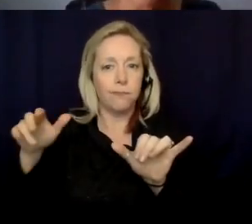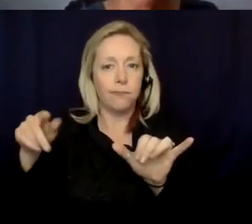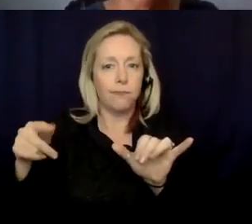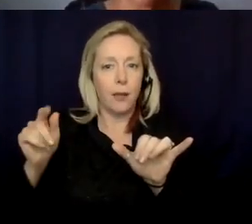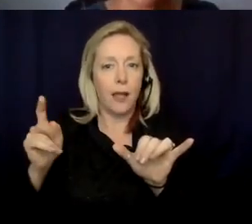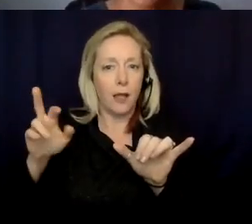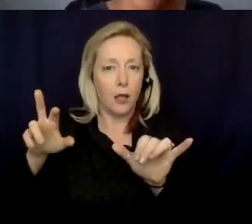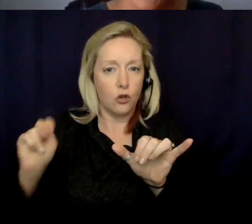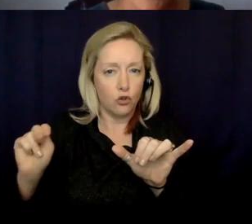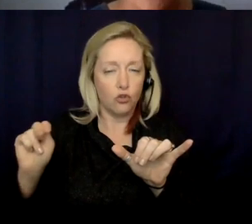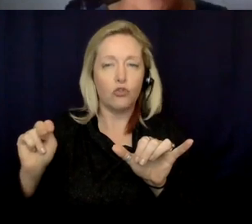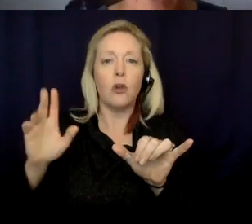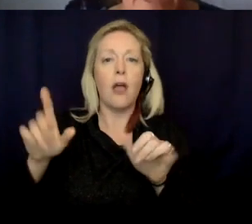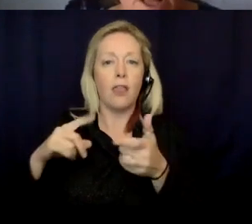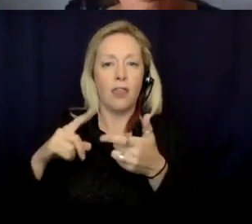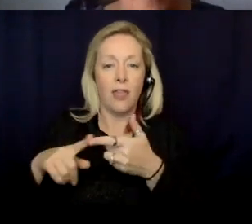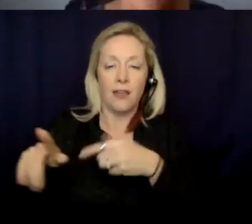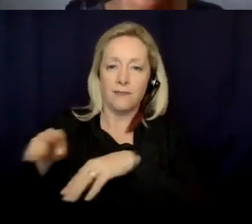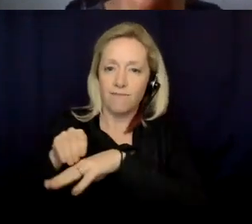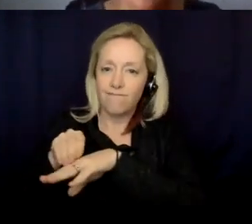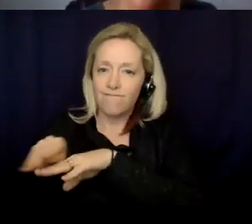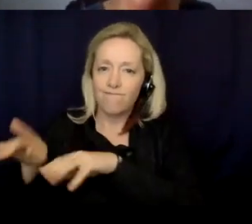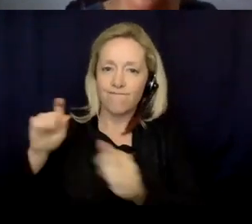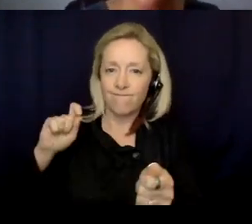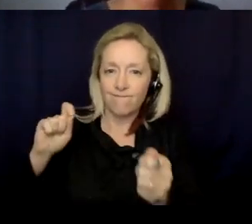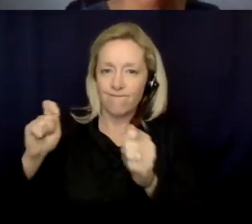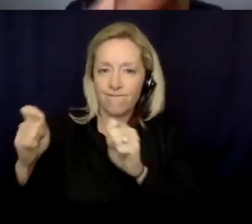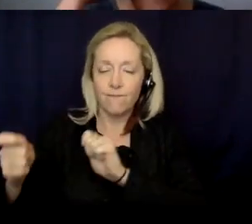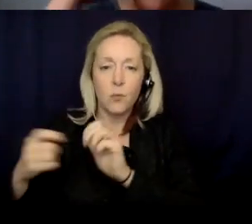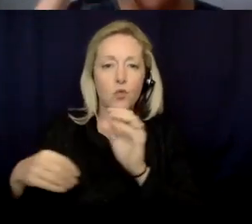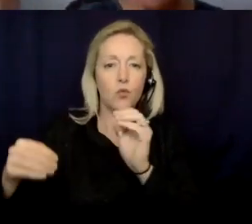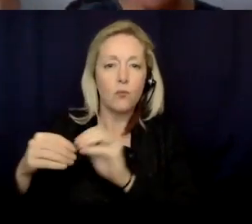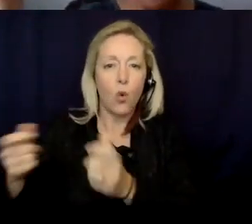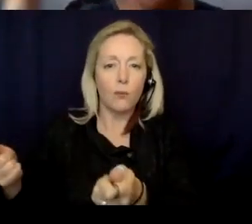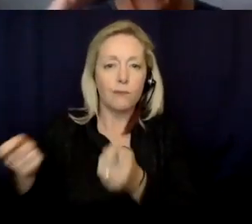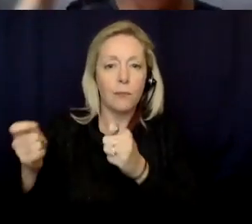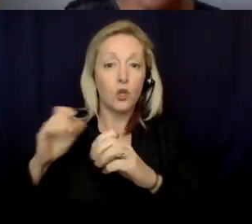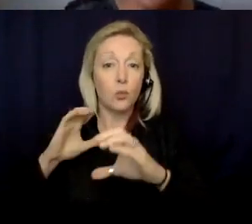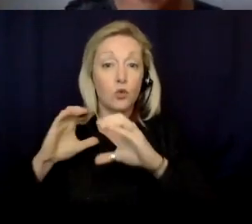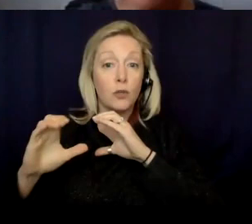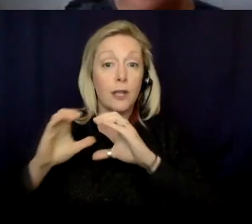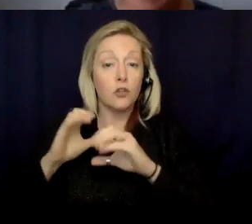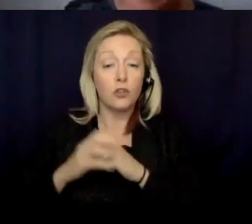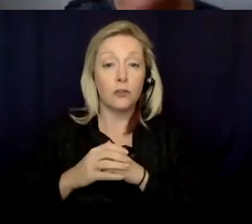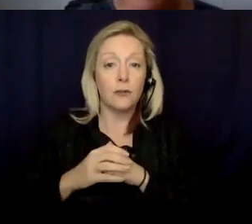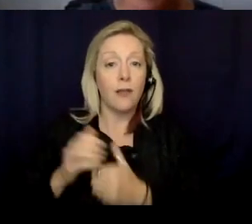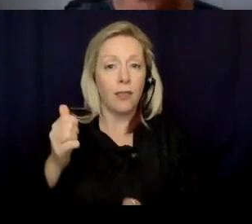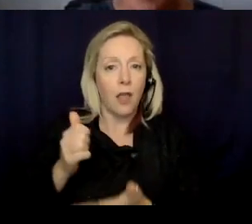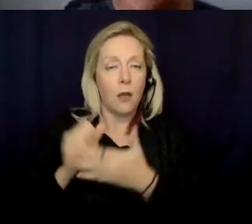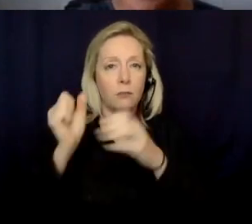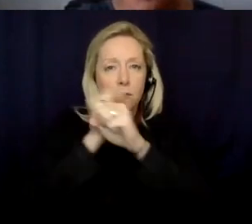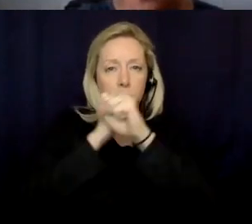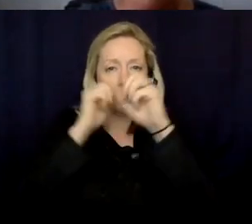things that we're going to do and things that we're going to say. And then we have a vision of how we're going to shape it into something